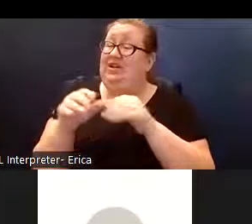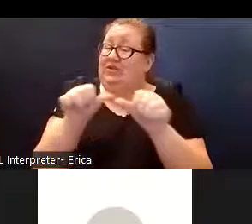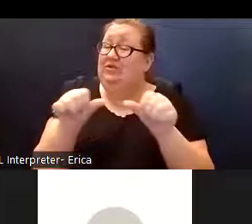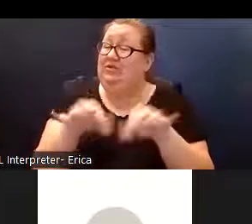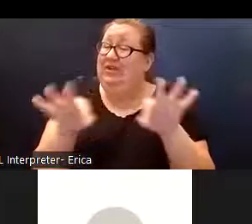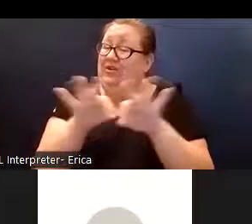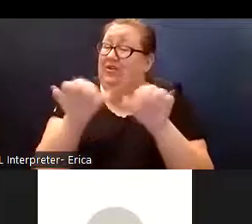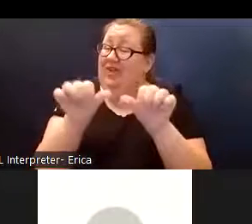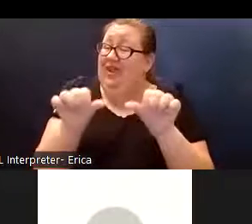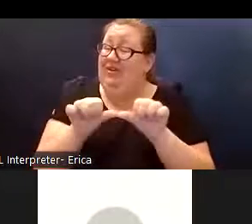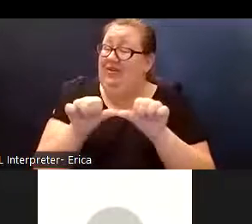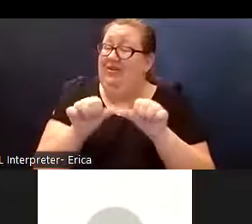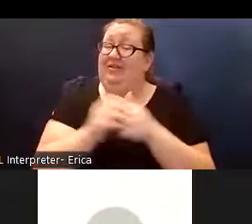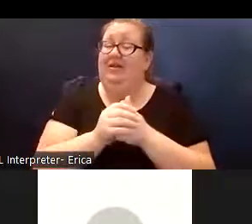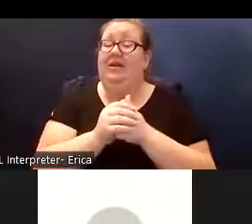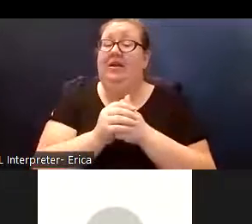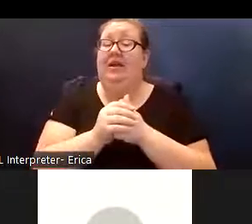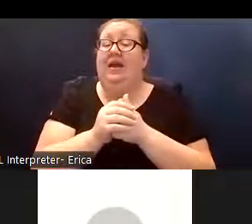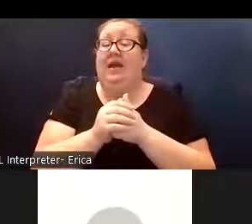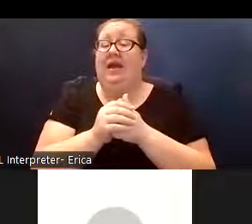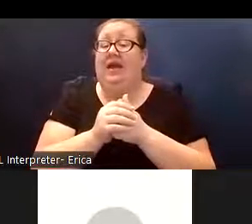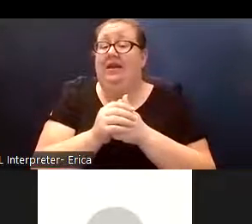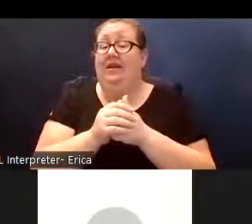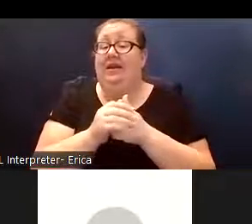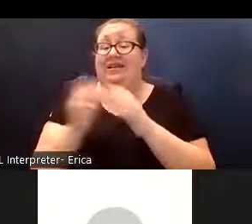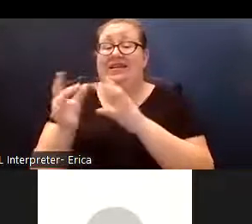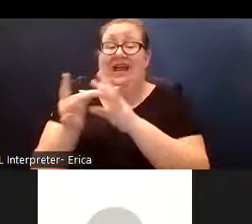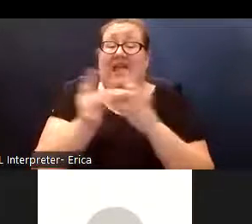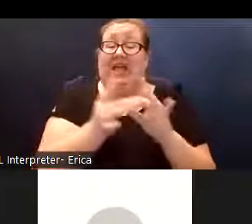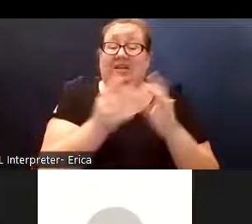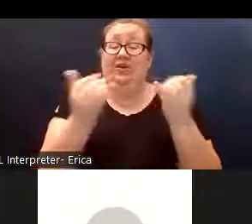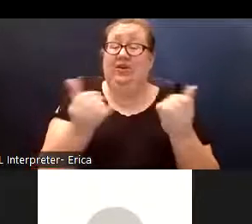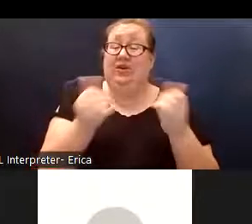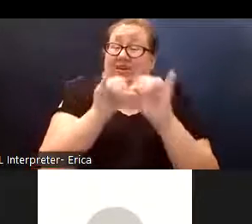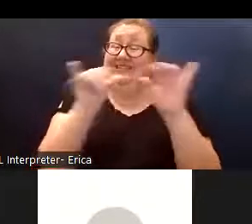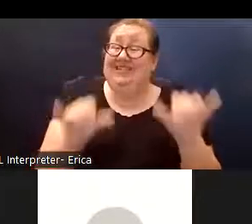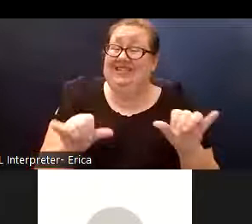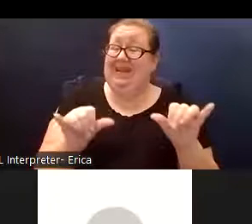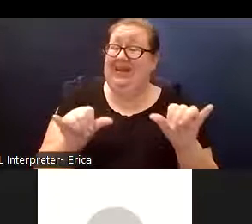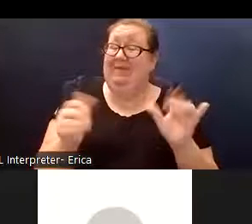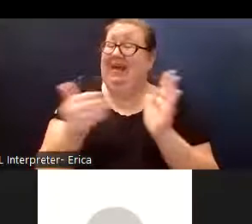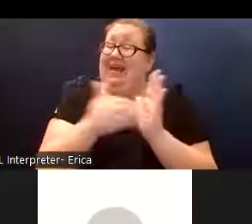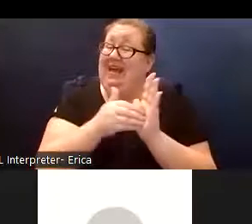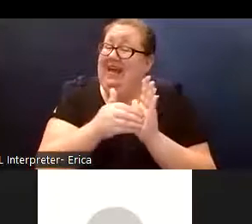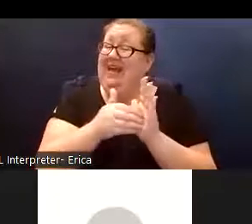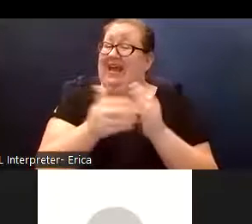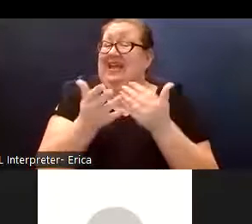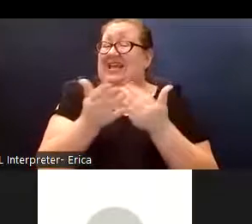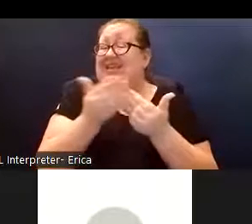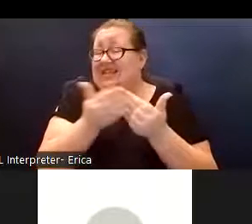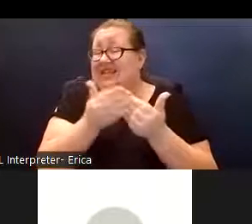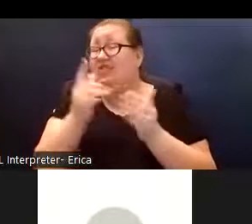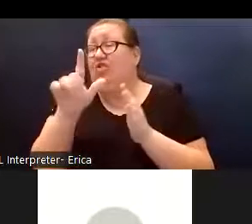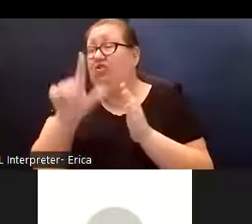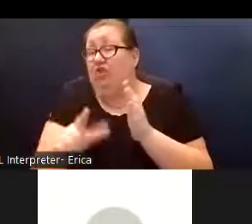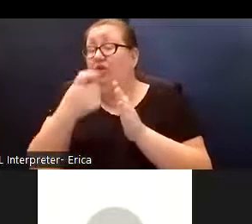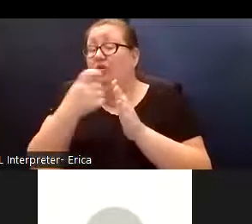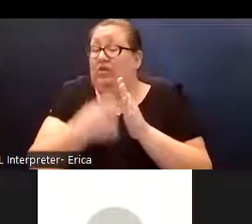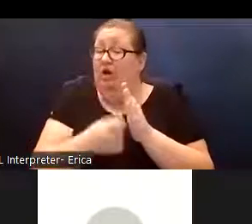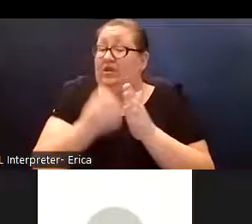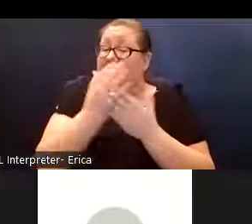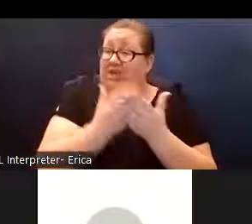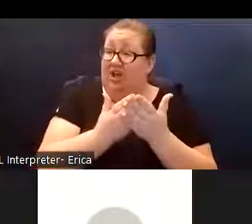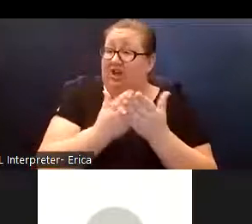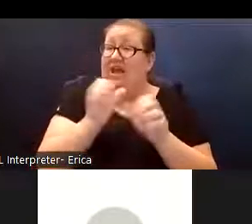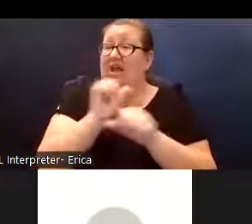and tying into the current system, we see that again is on the easier, lower cost side. It's working within the